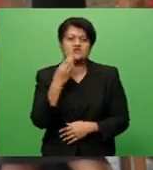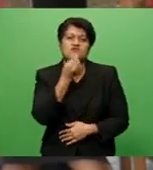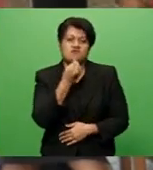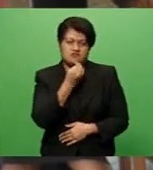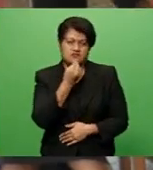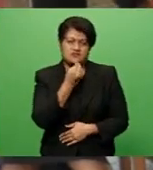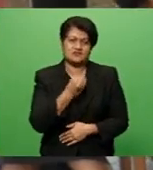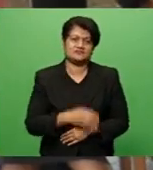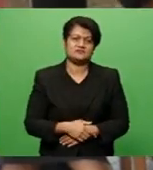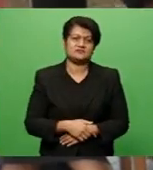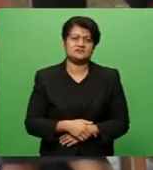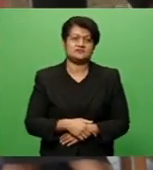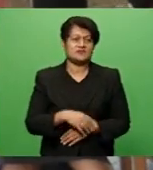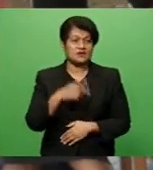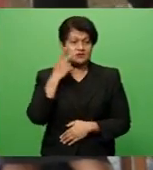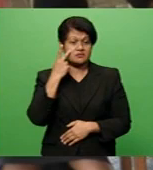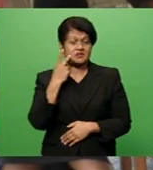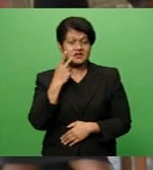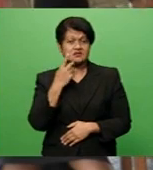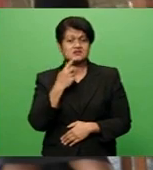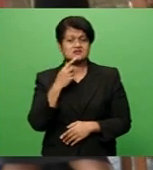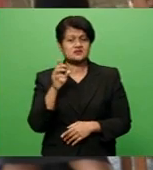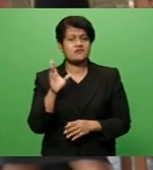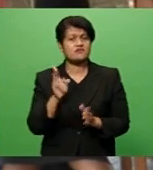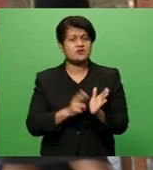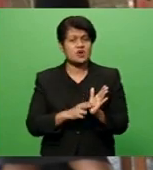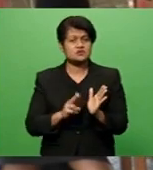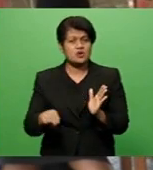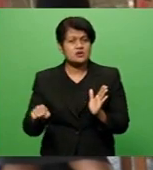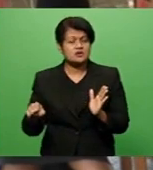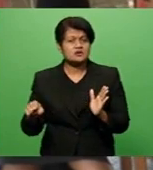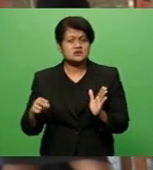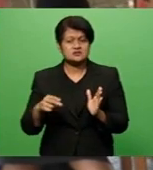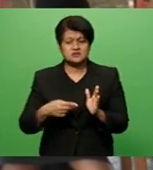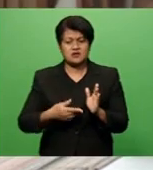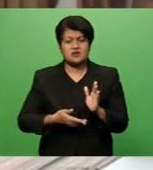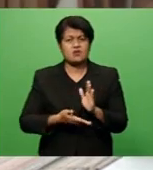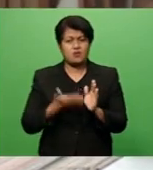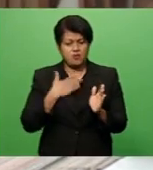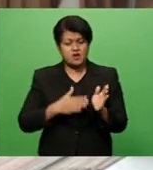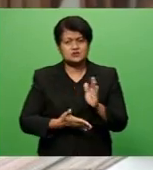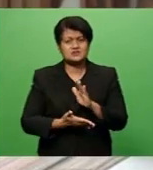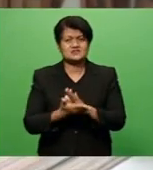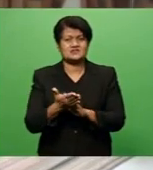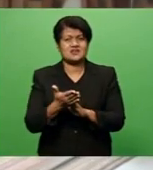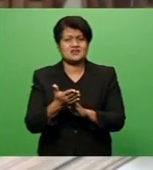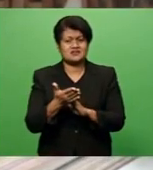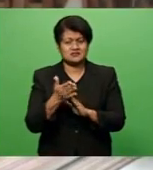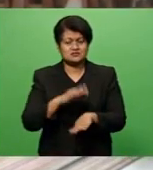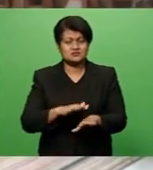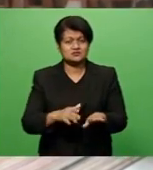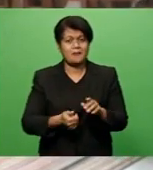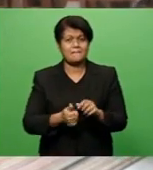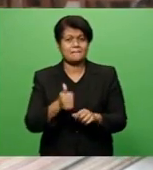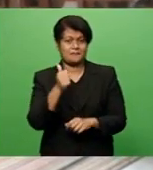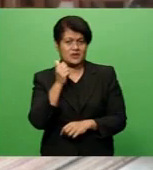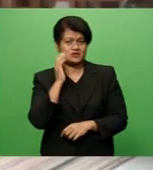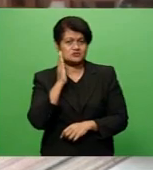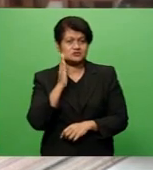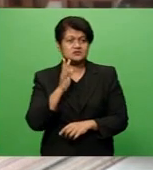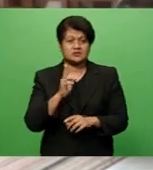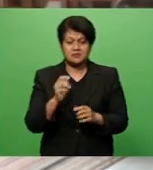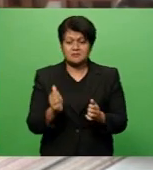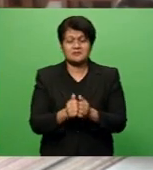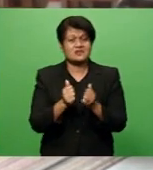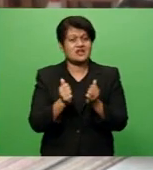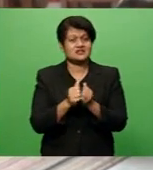For parents like Amelia Nakaruru of Nausori, their effort to send their children back to school has proved futile, as most of the stationery has